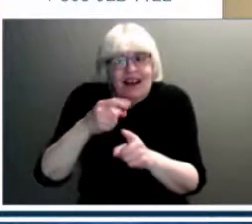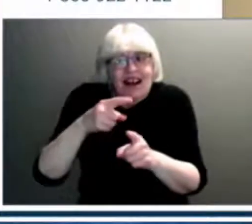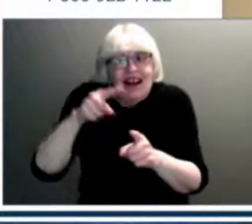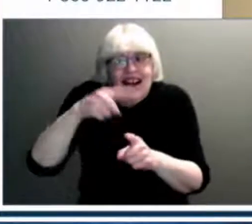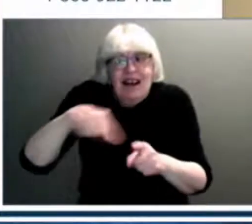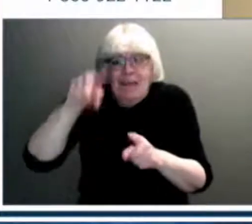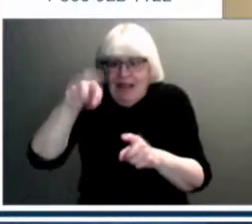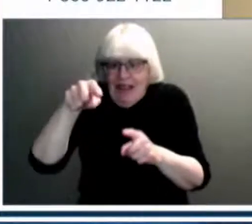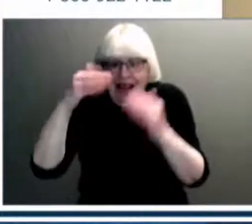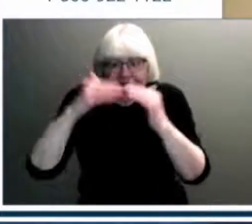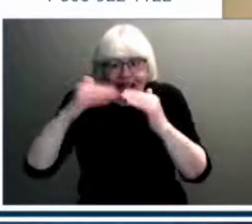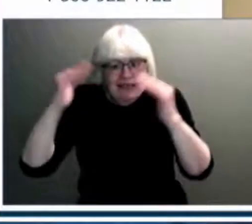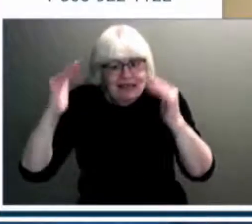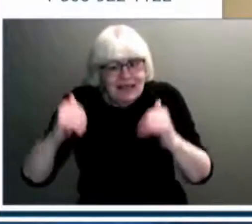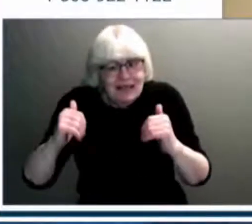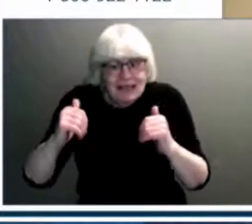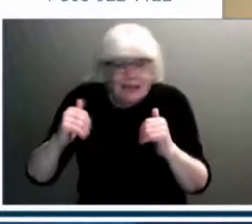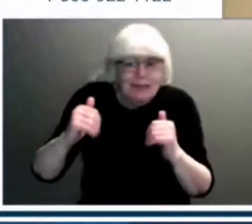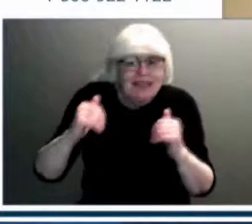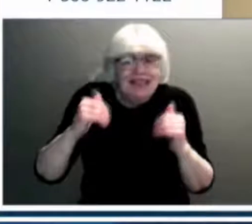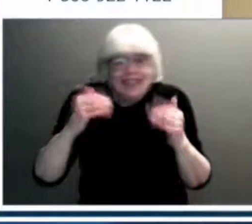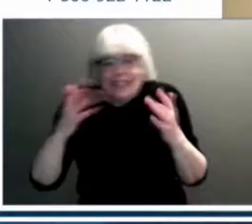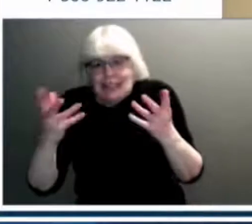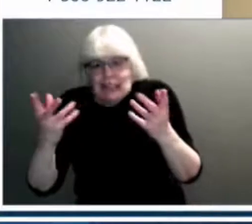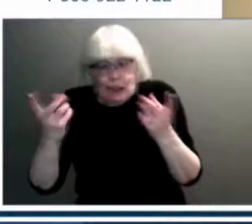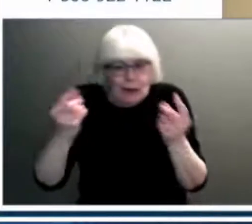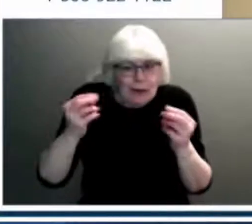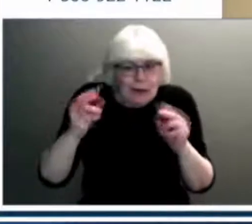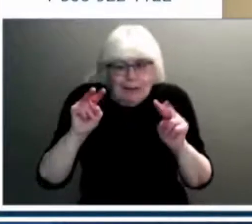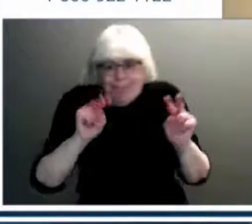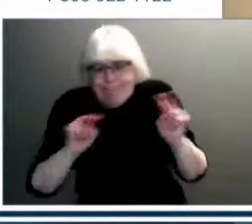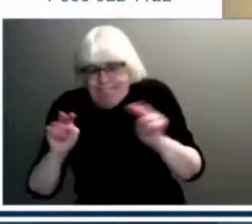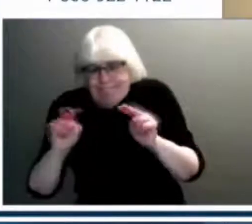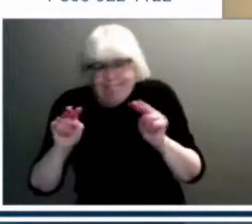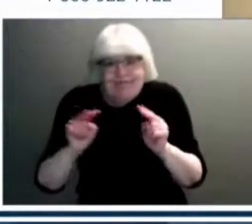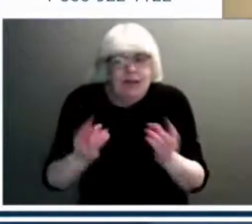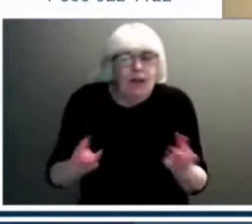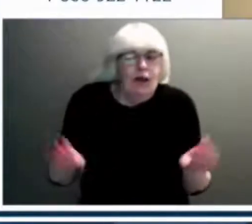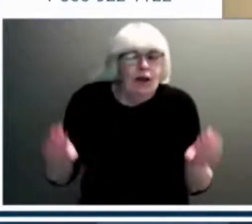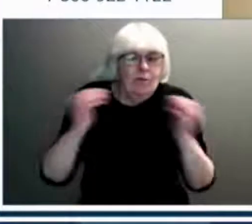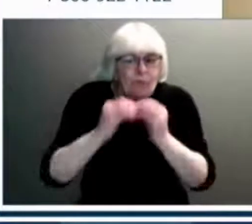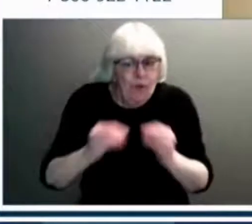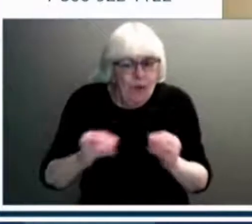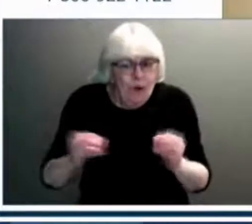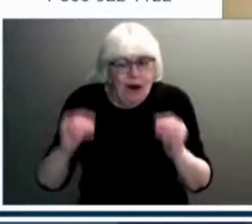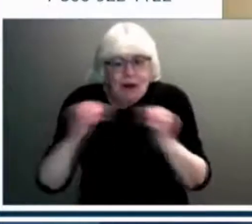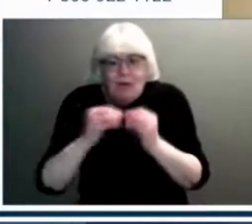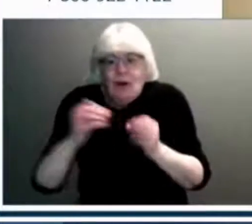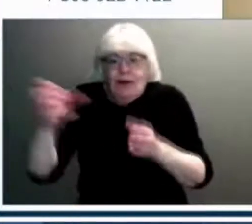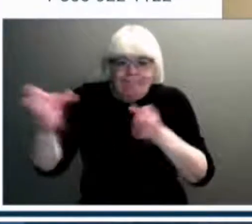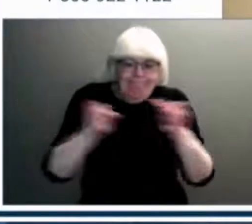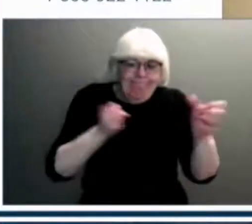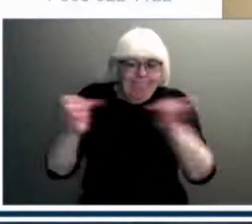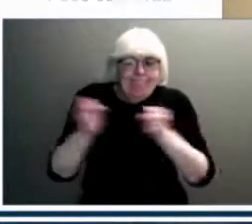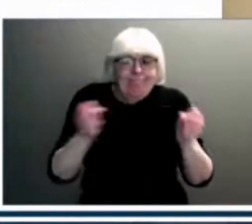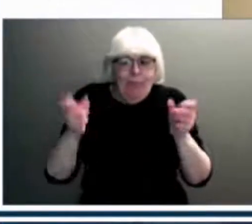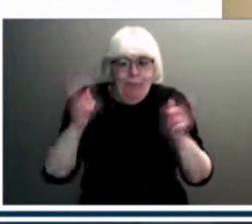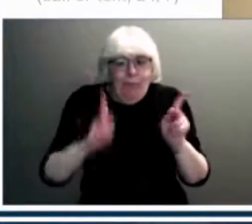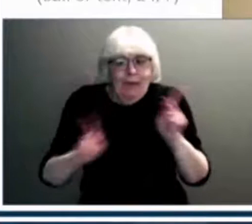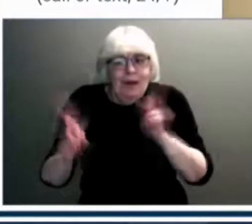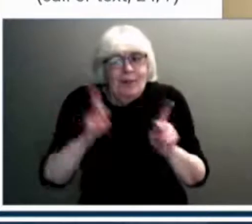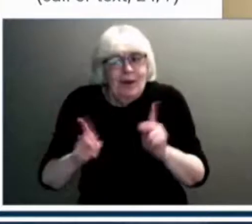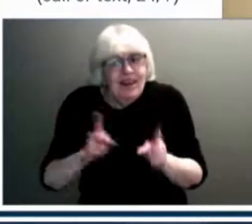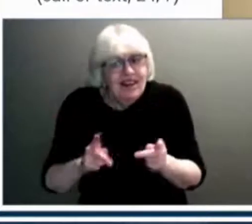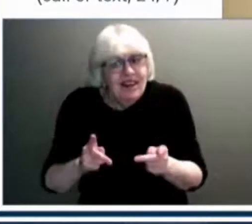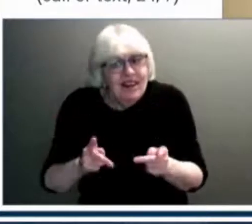steps to alleviate pressure and create more capacity. So it's paramount that all Nova Scotians do what we